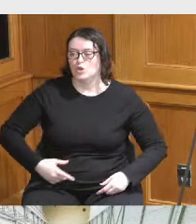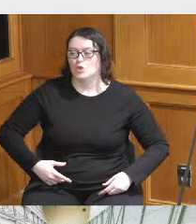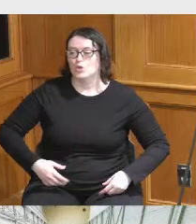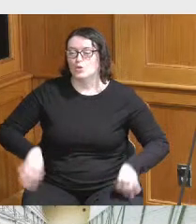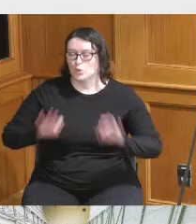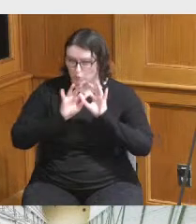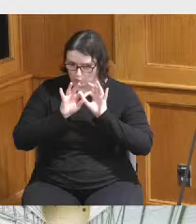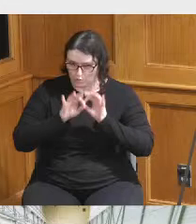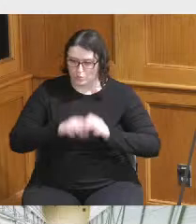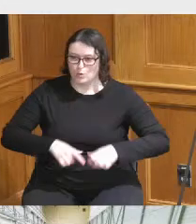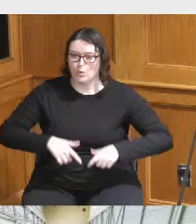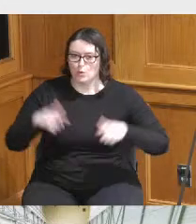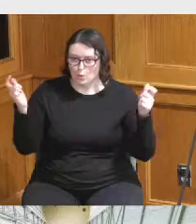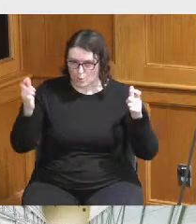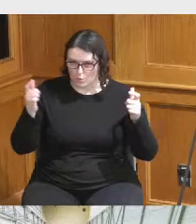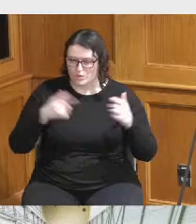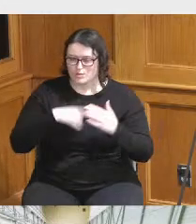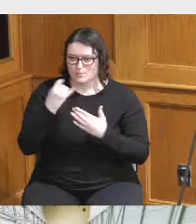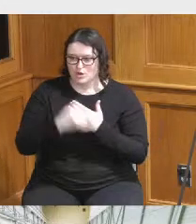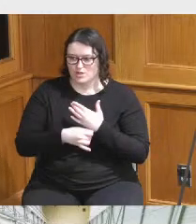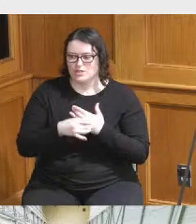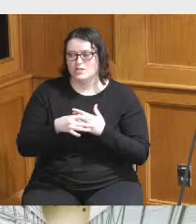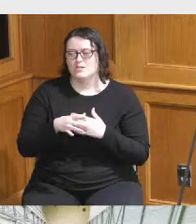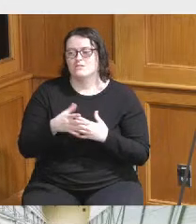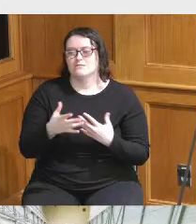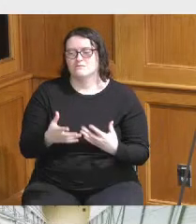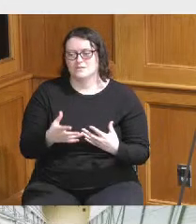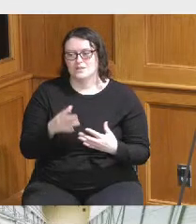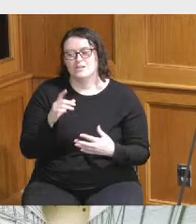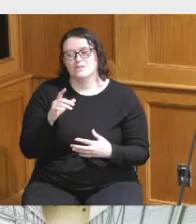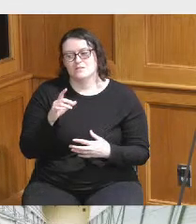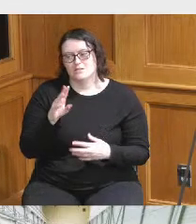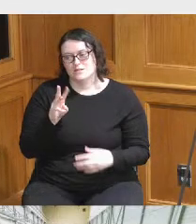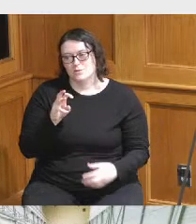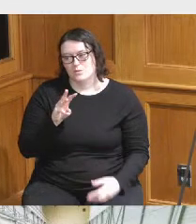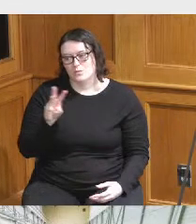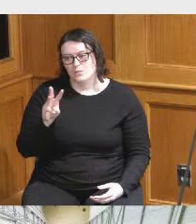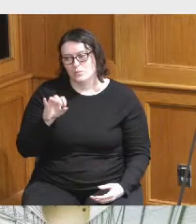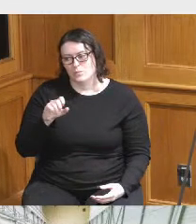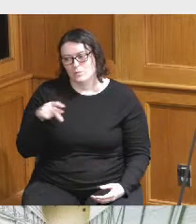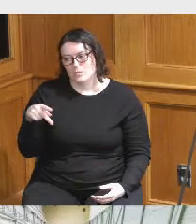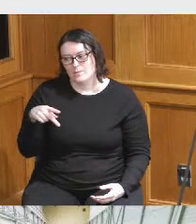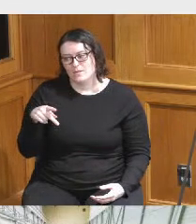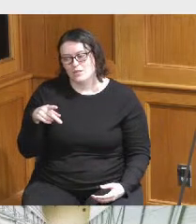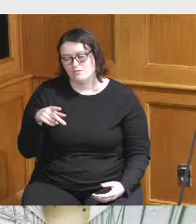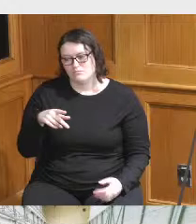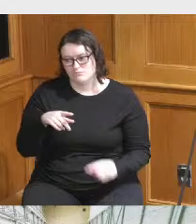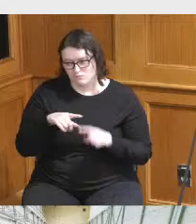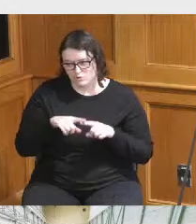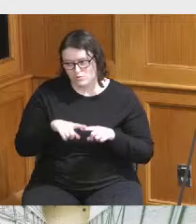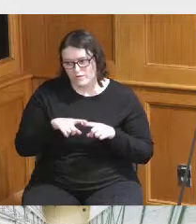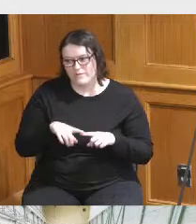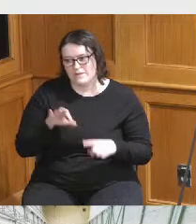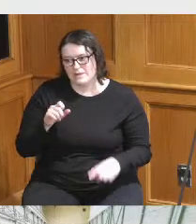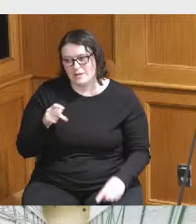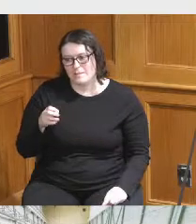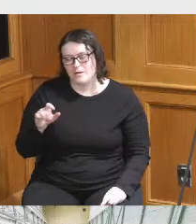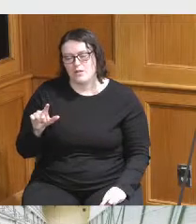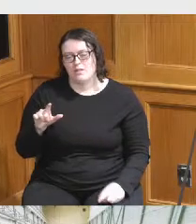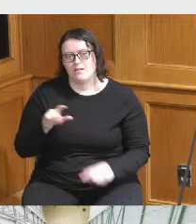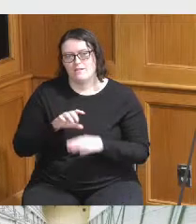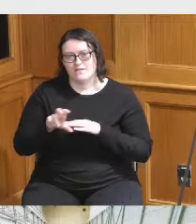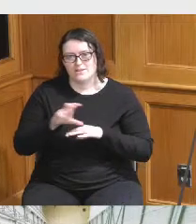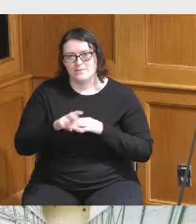projects that are large whip-driven capital investments that we've been working on for a long time, and they're now moving into